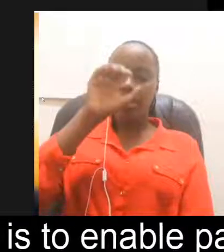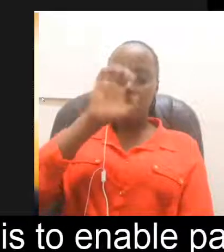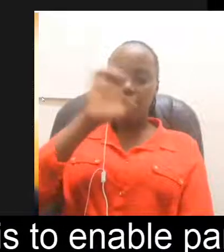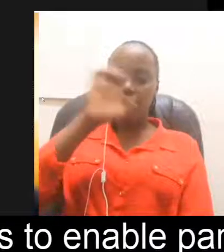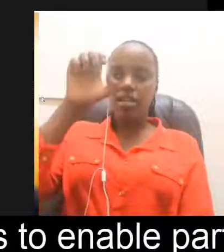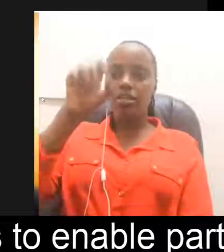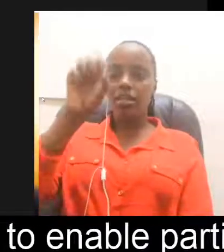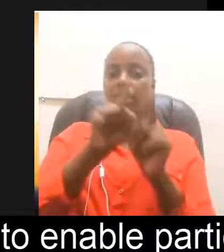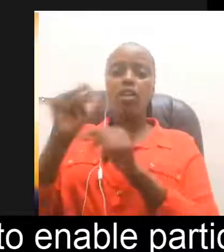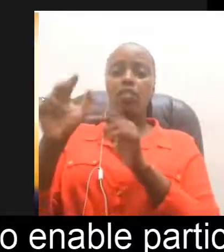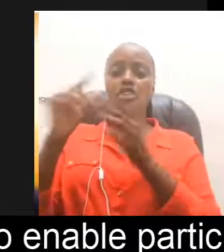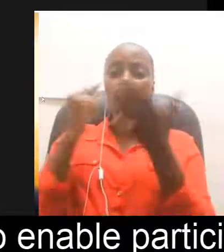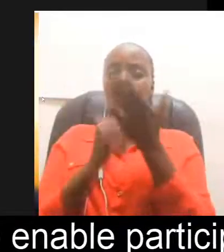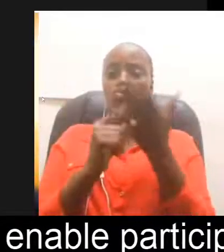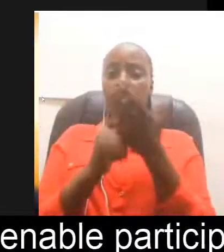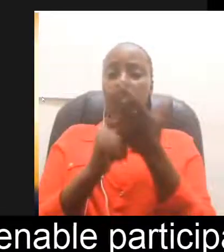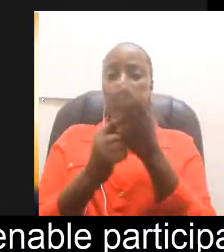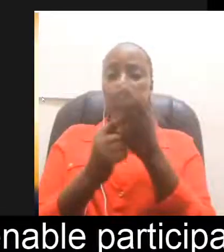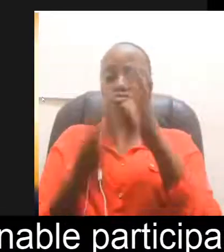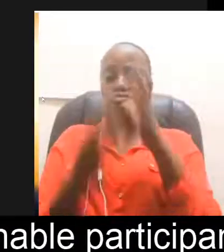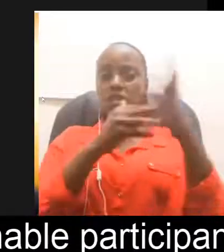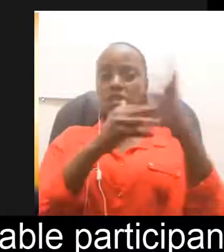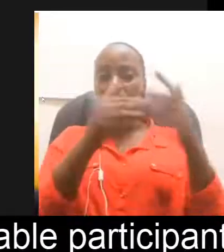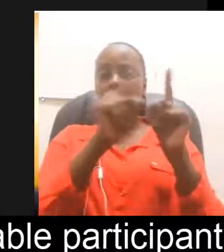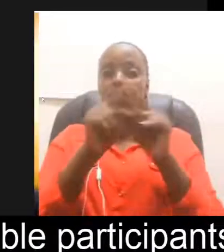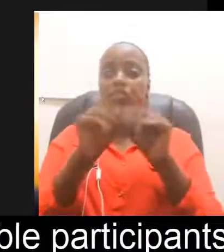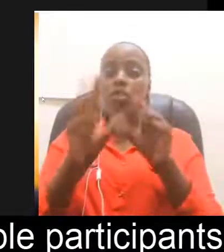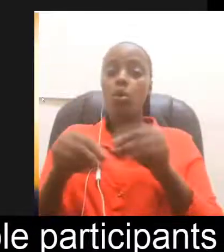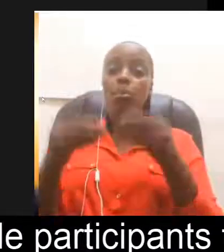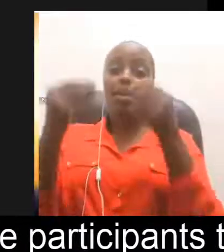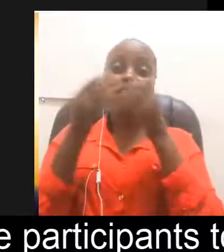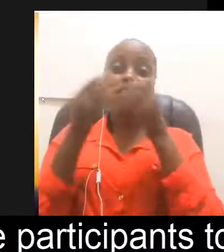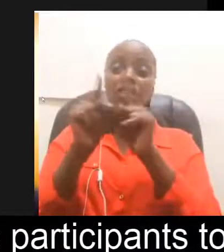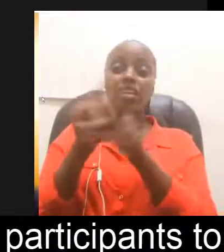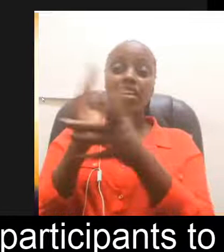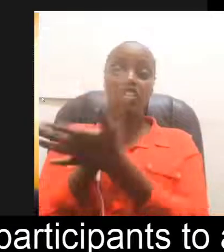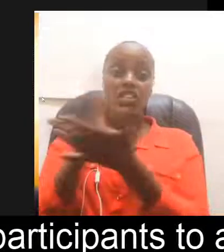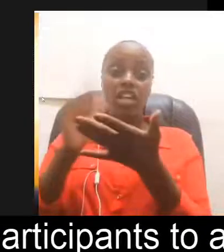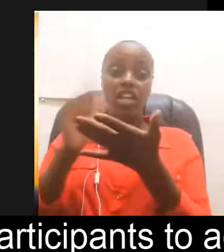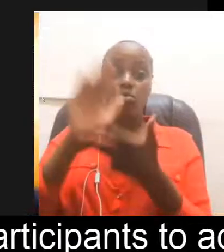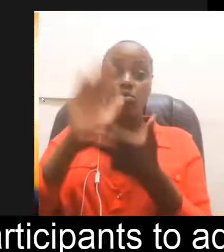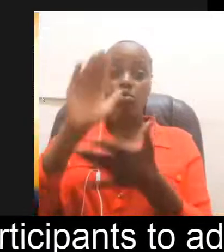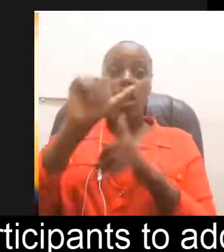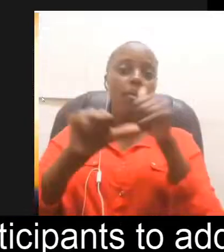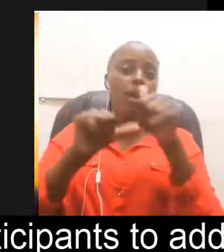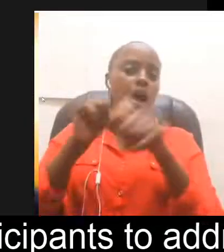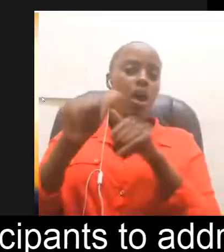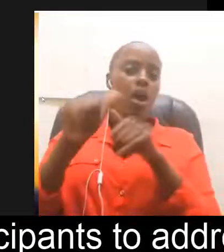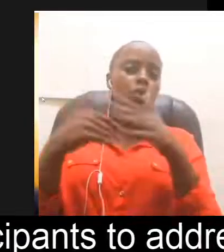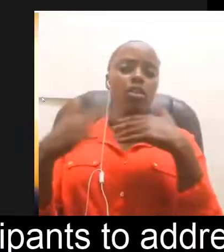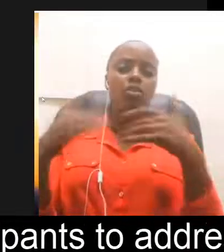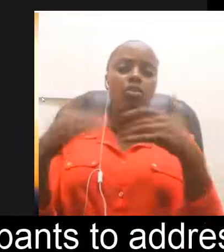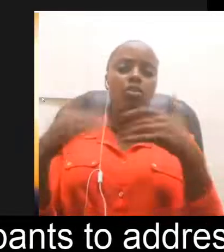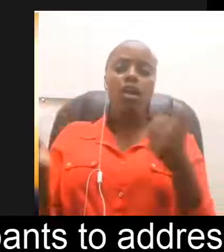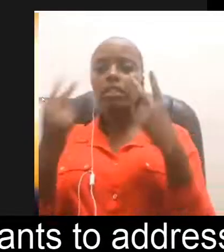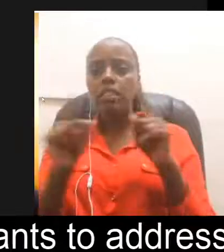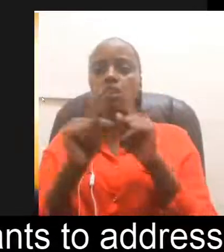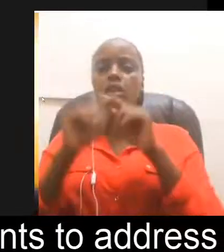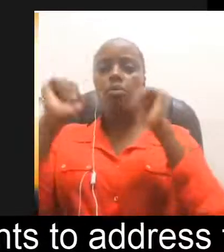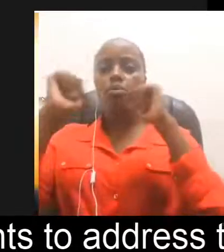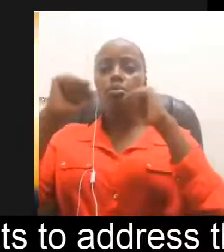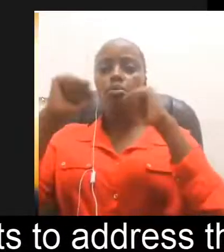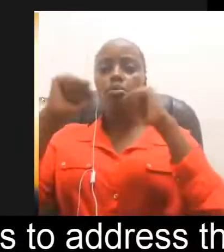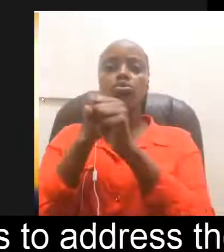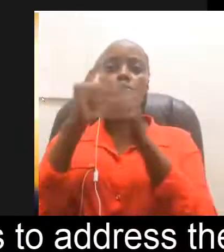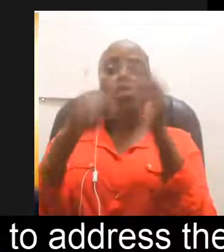about the Charter. We will be disseminating and sharing more on what has been seen and what we can possibly do and what